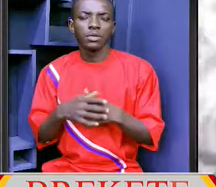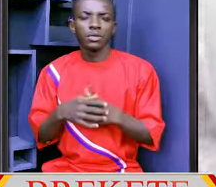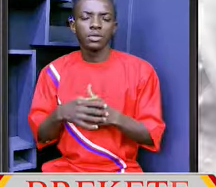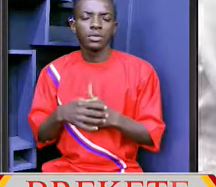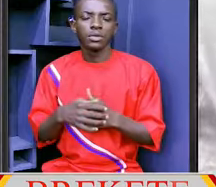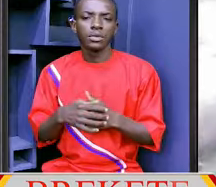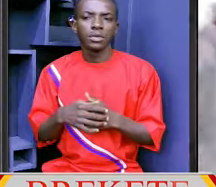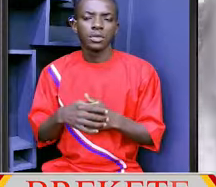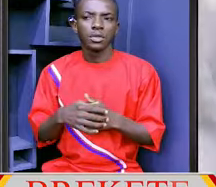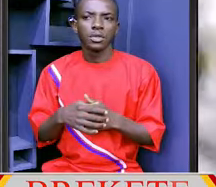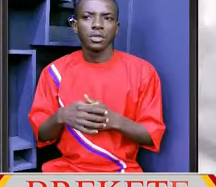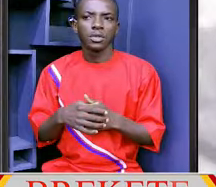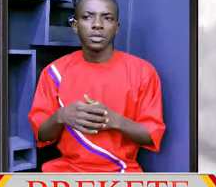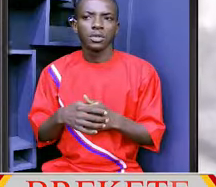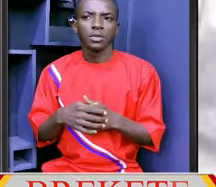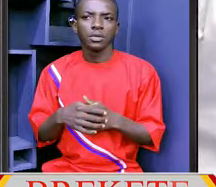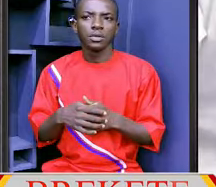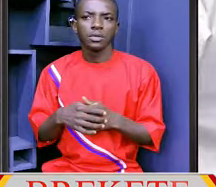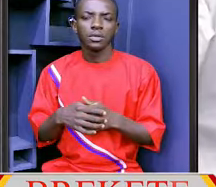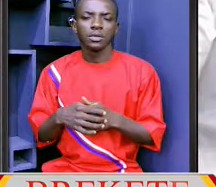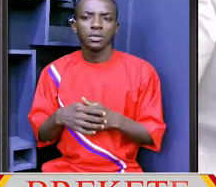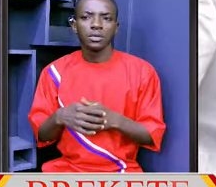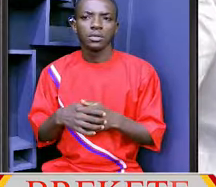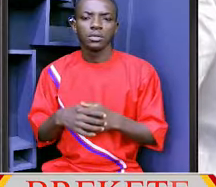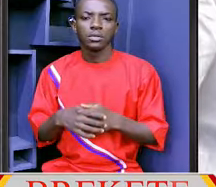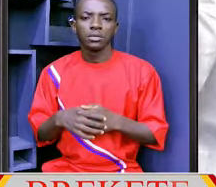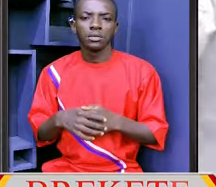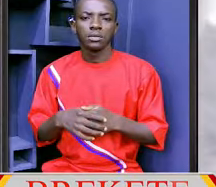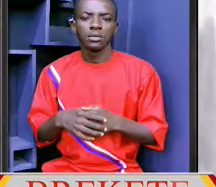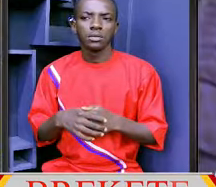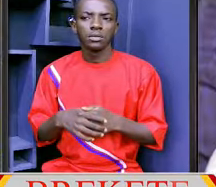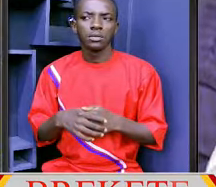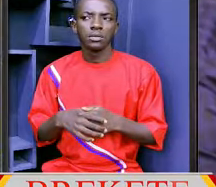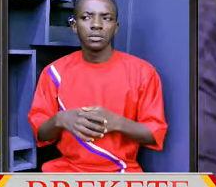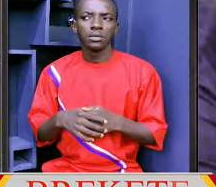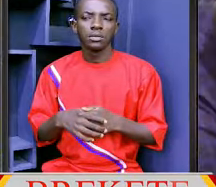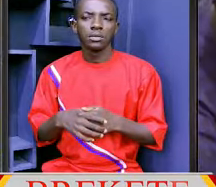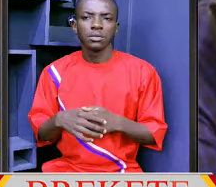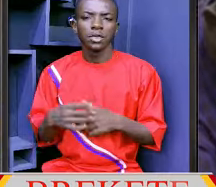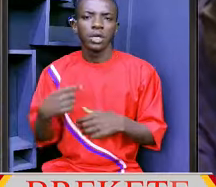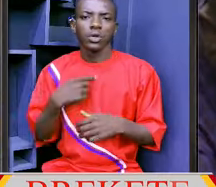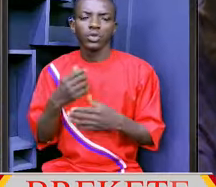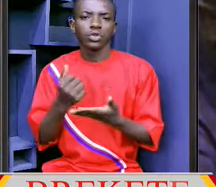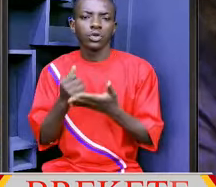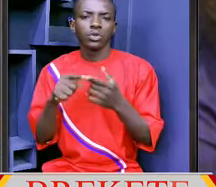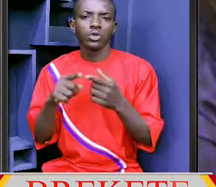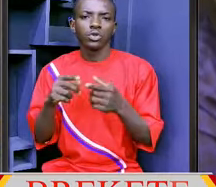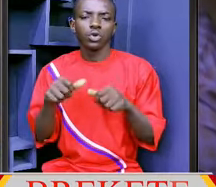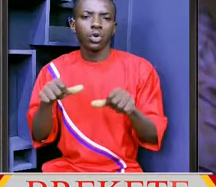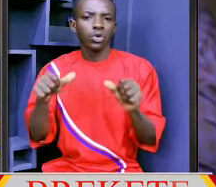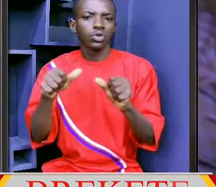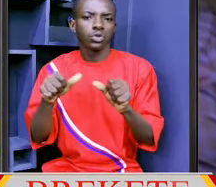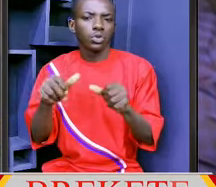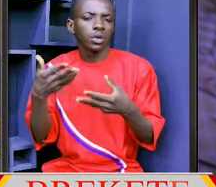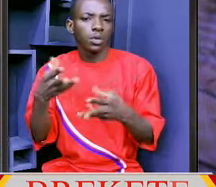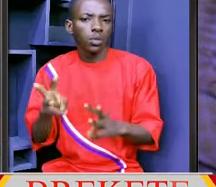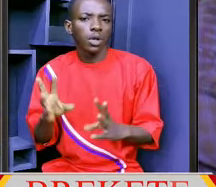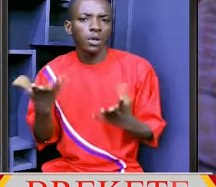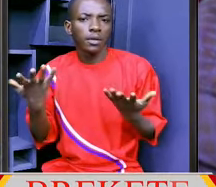the previous year. Have you not observed? Yes, sir. Yes, sir. So, are we supposed to continue like